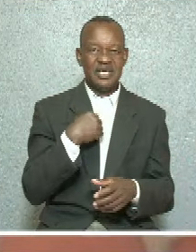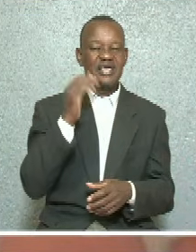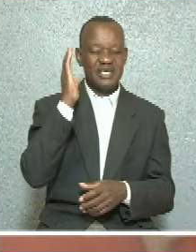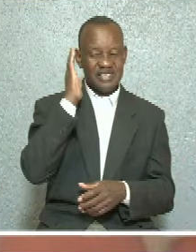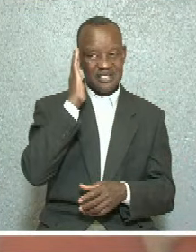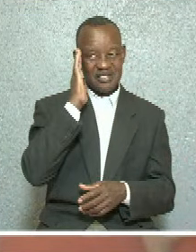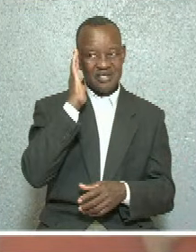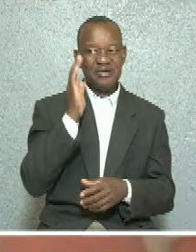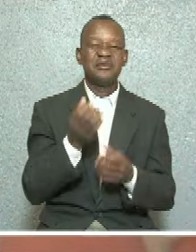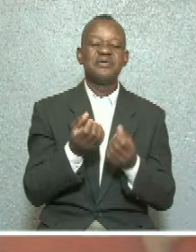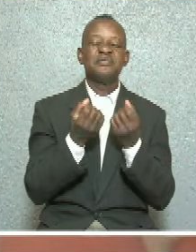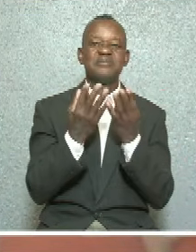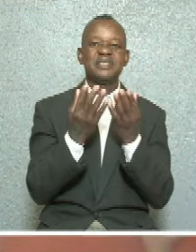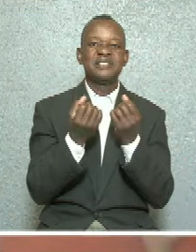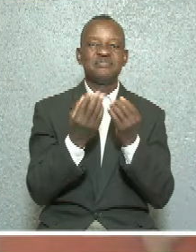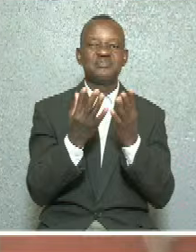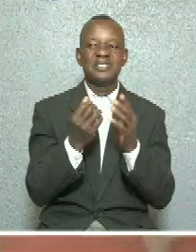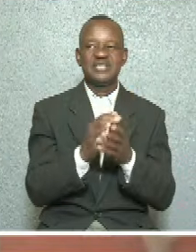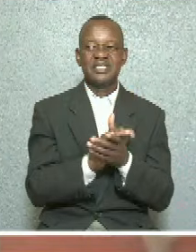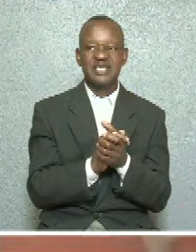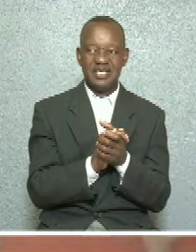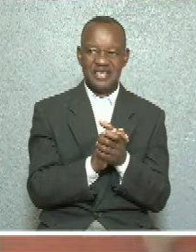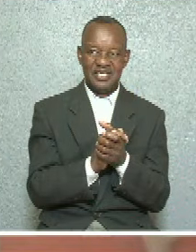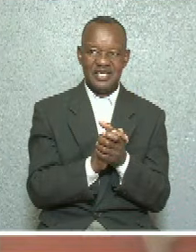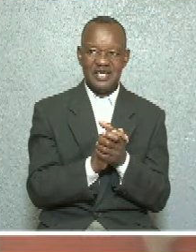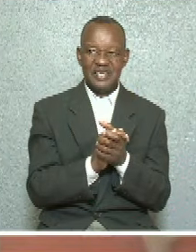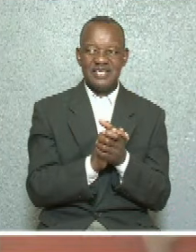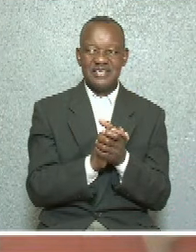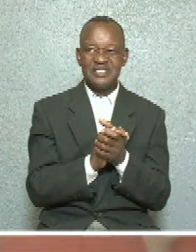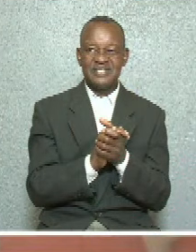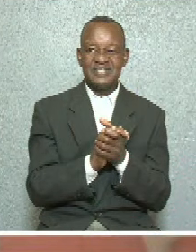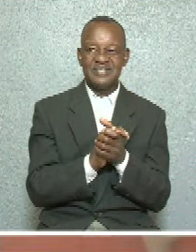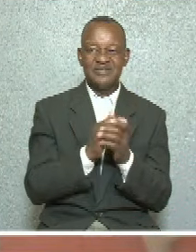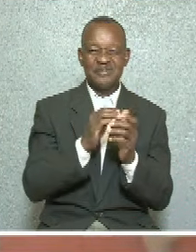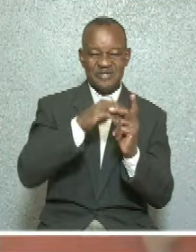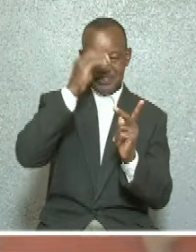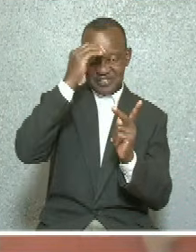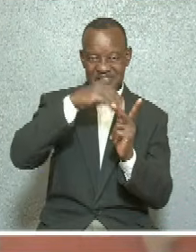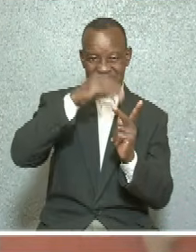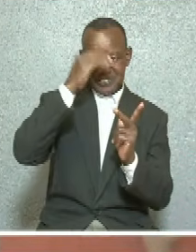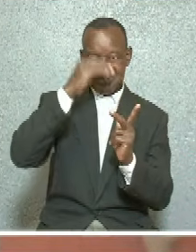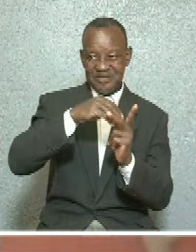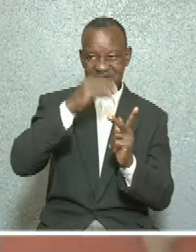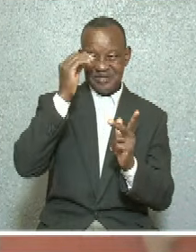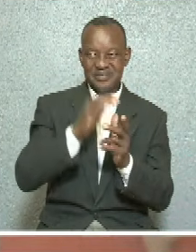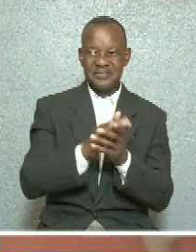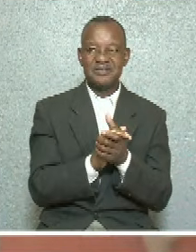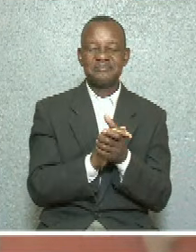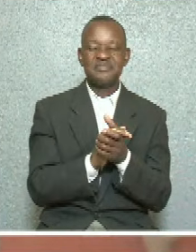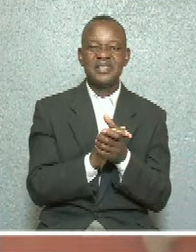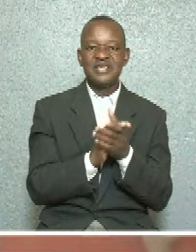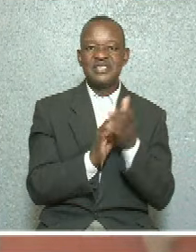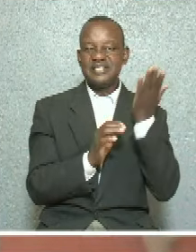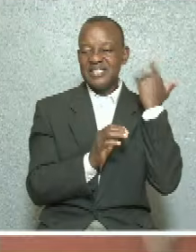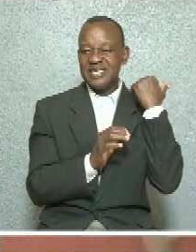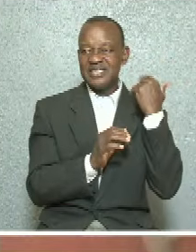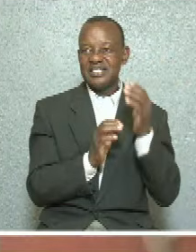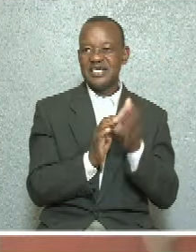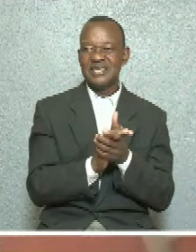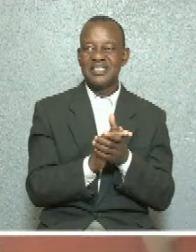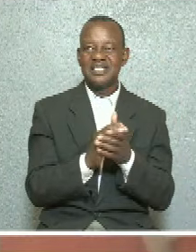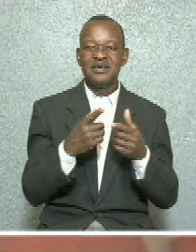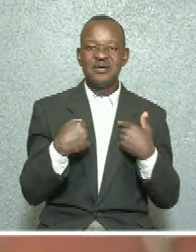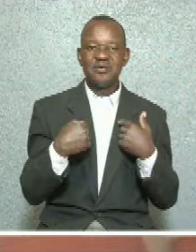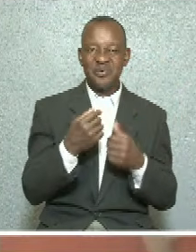classmates and my schoolmates. And I didn't understand how they all passed, and on this side of town, we didn't get the same